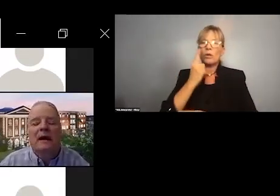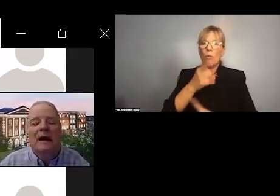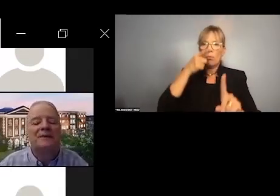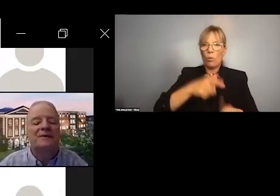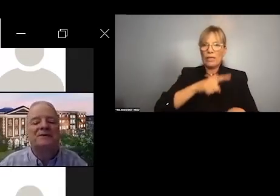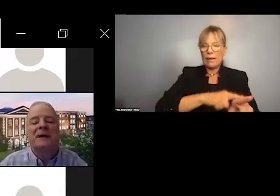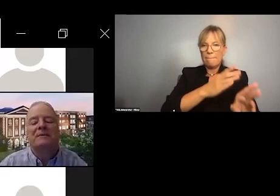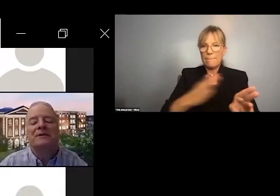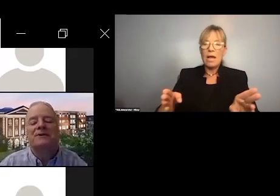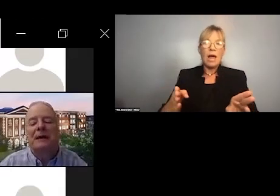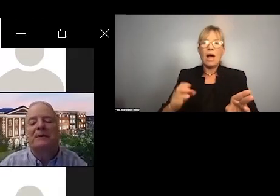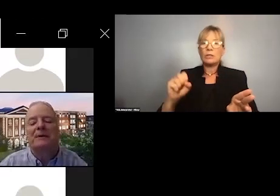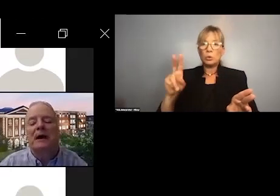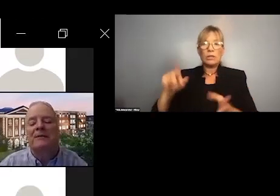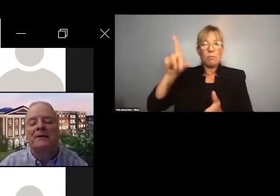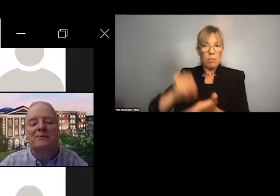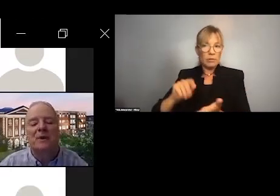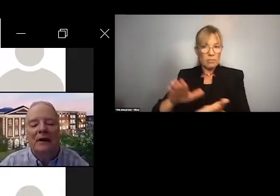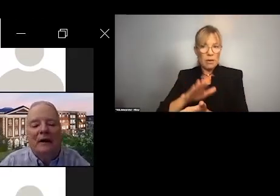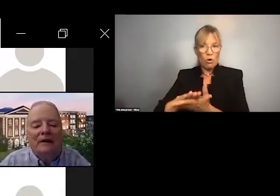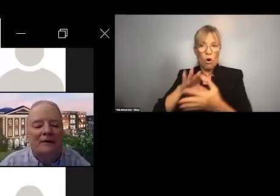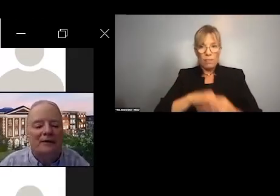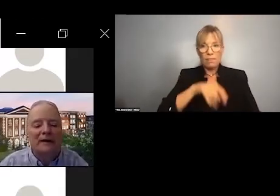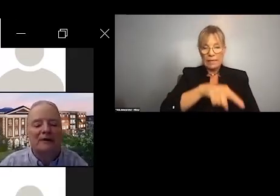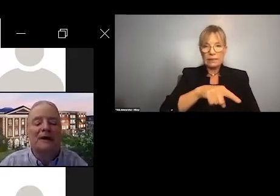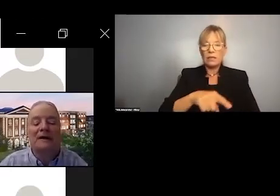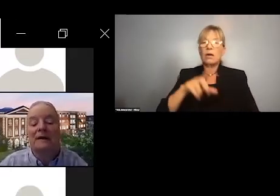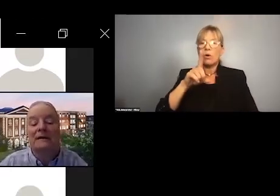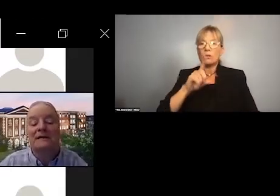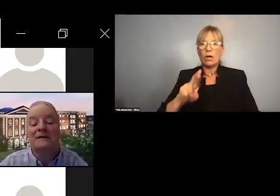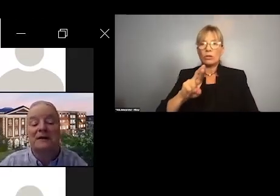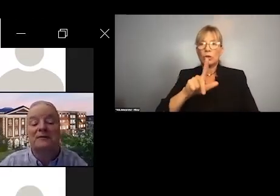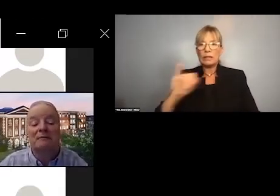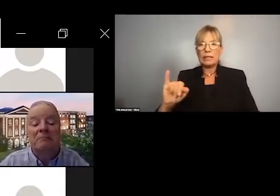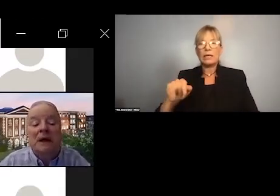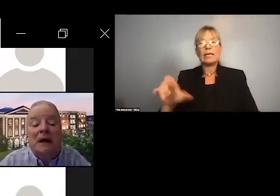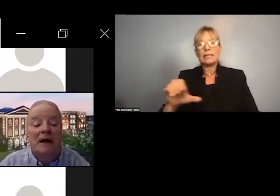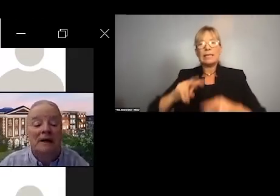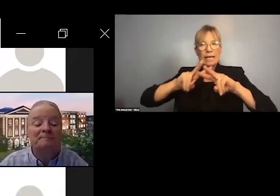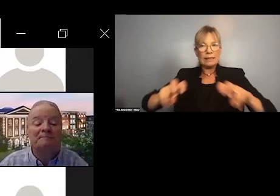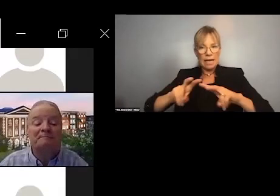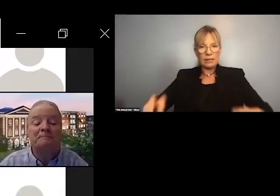time, and Susan published a paper on this with Dr. Lee doing the analyses.